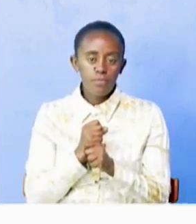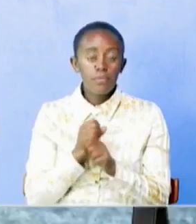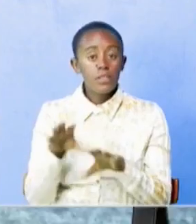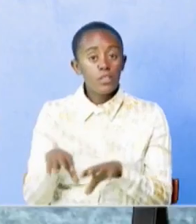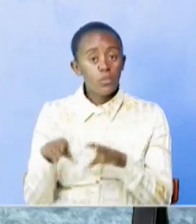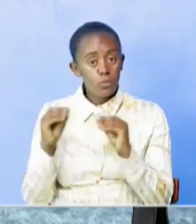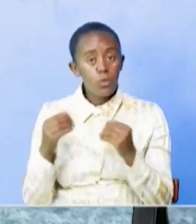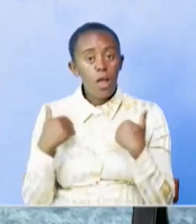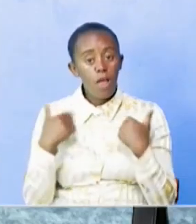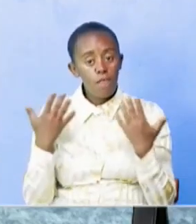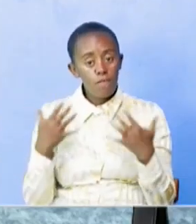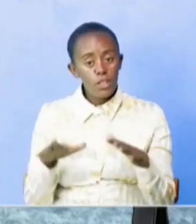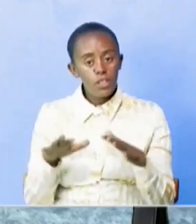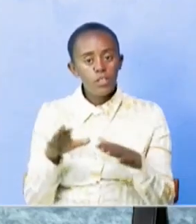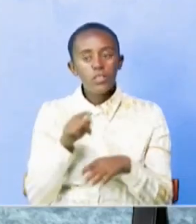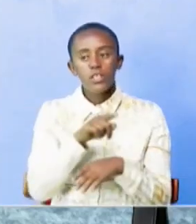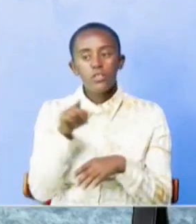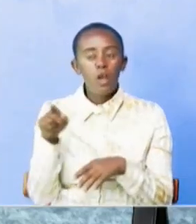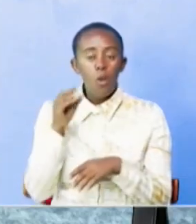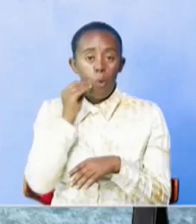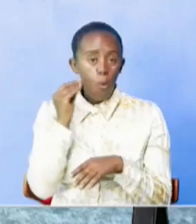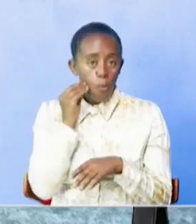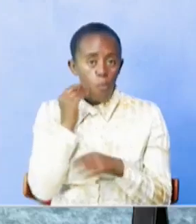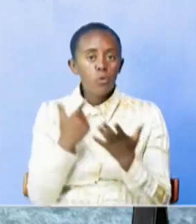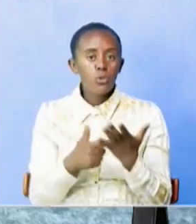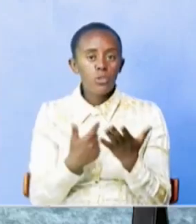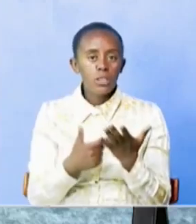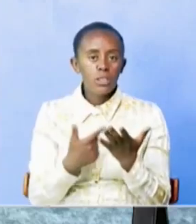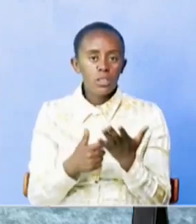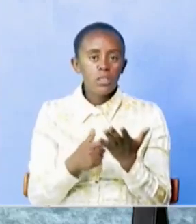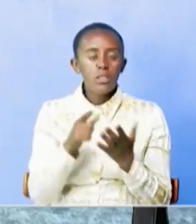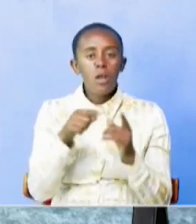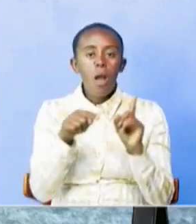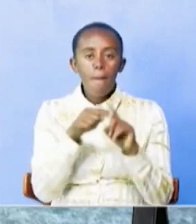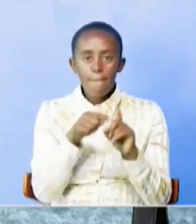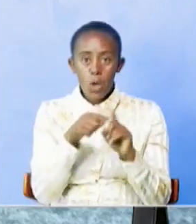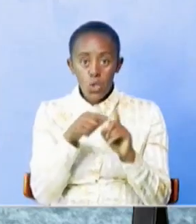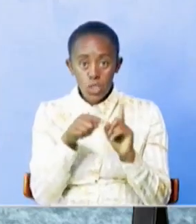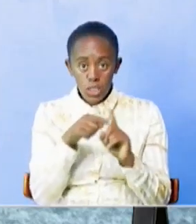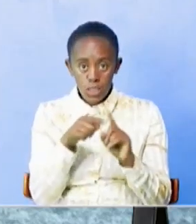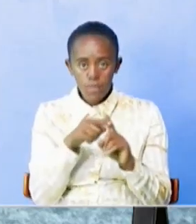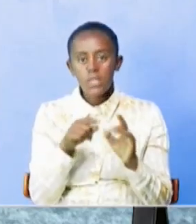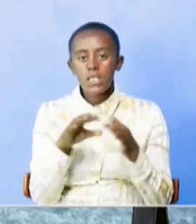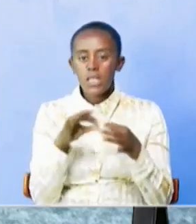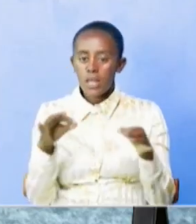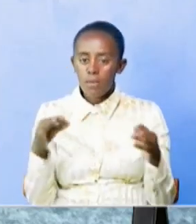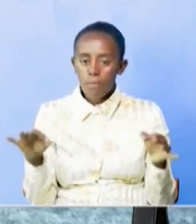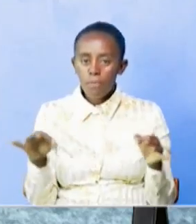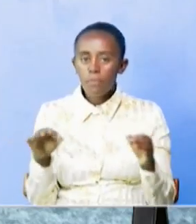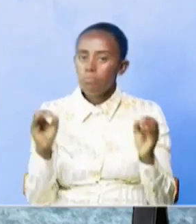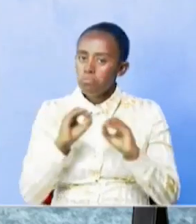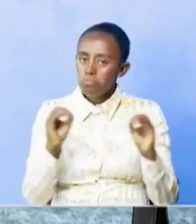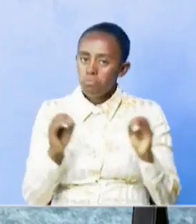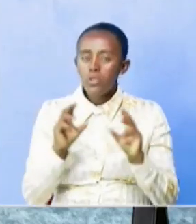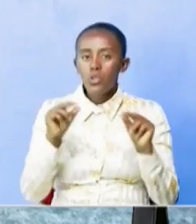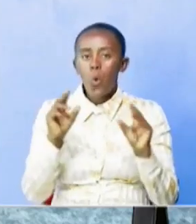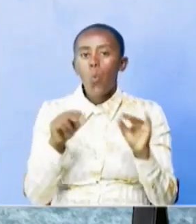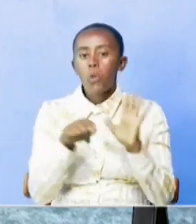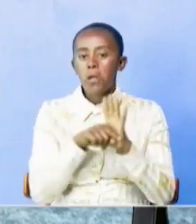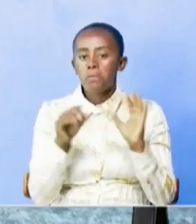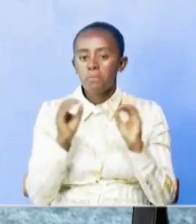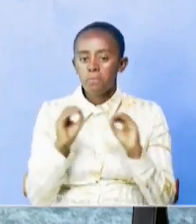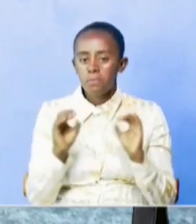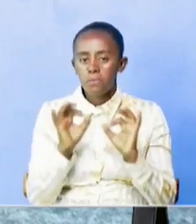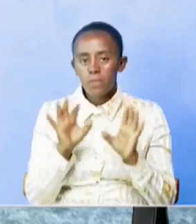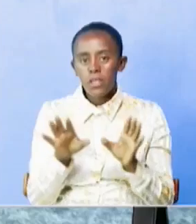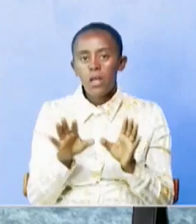Students have finished their homework. So this is what? A positive statement. There is no negative here. So